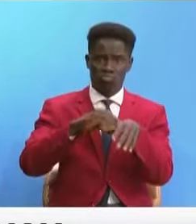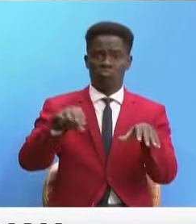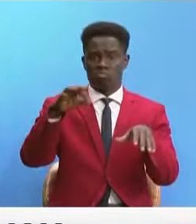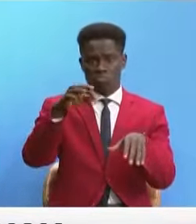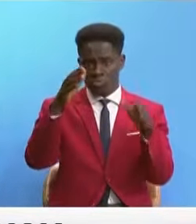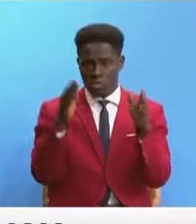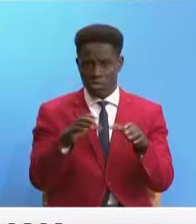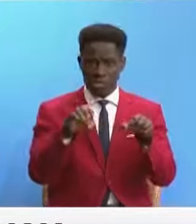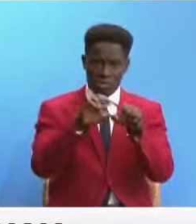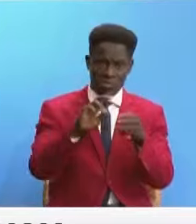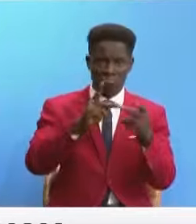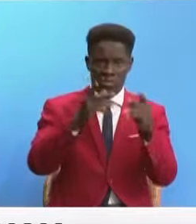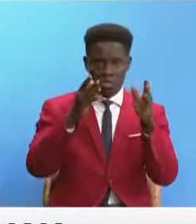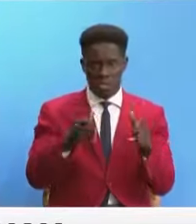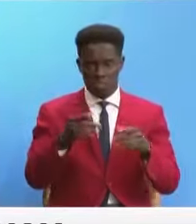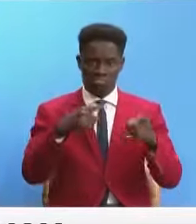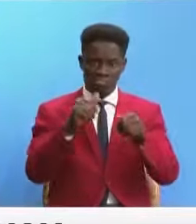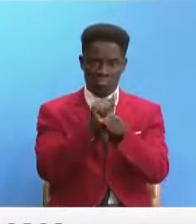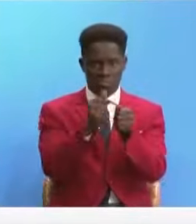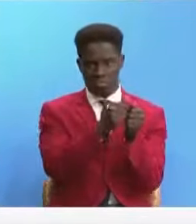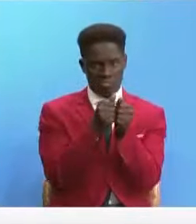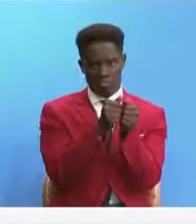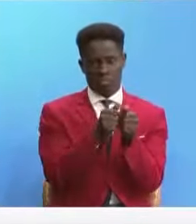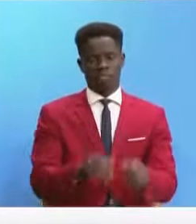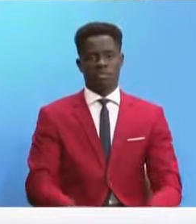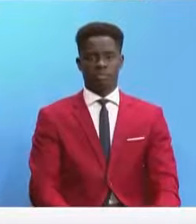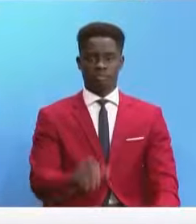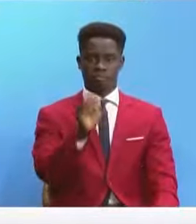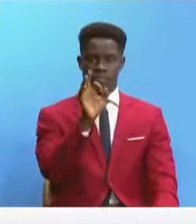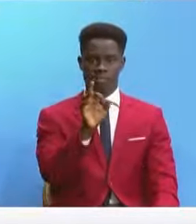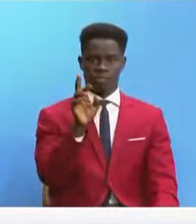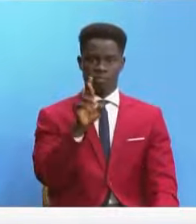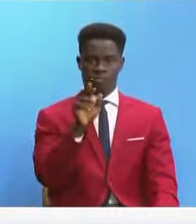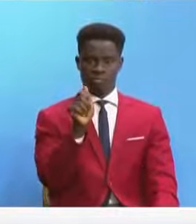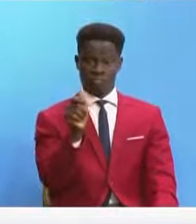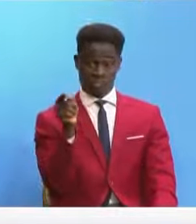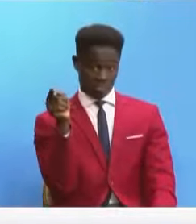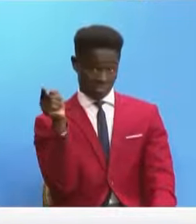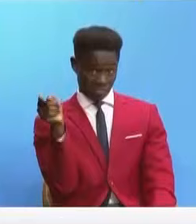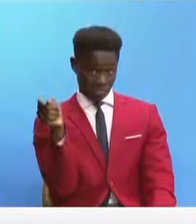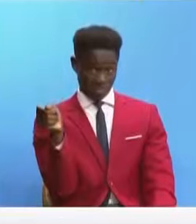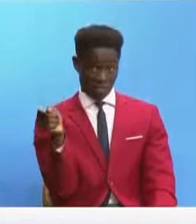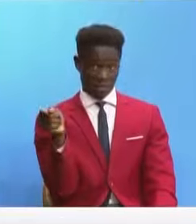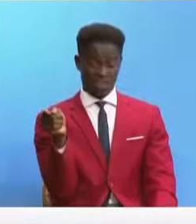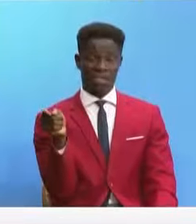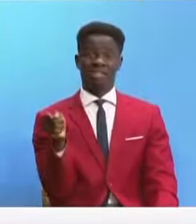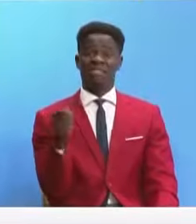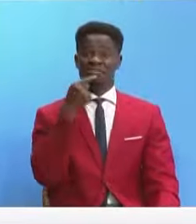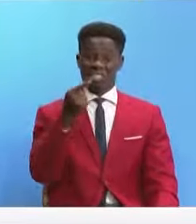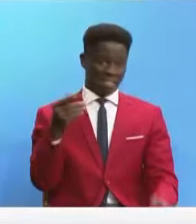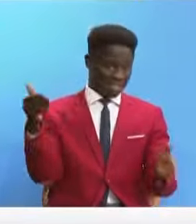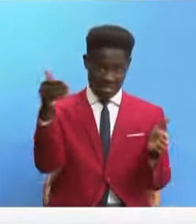its effects. The Food Reserve Agency, FRA, has reaffirmed the government's commitment to